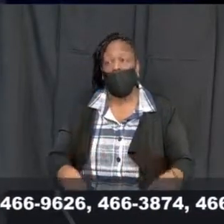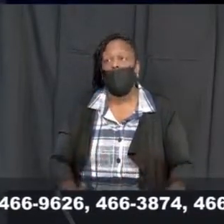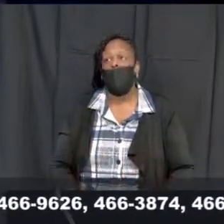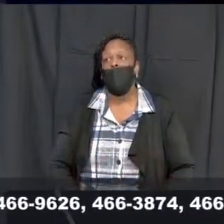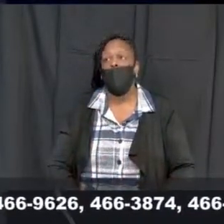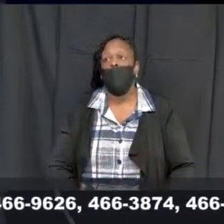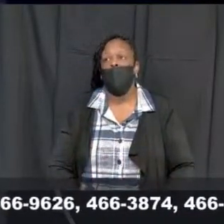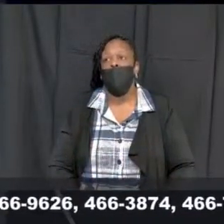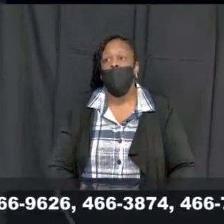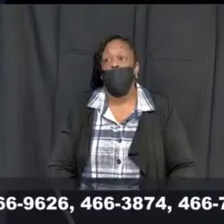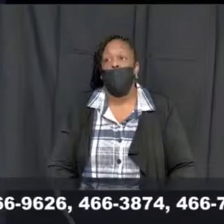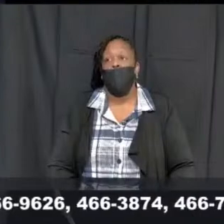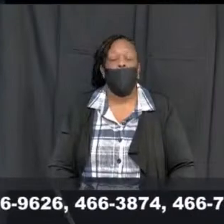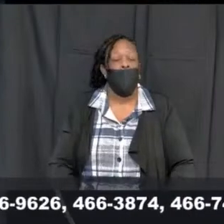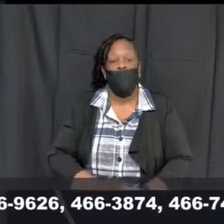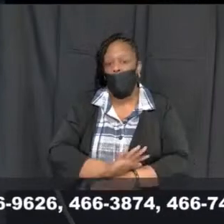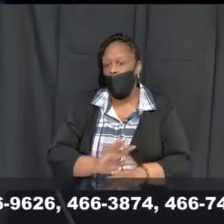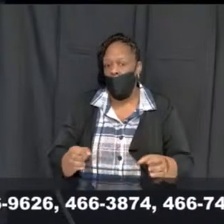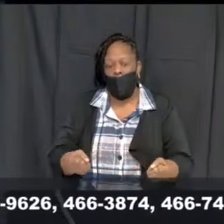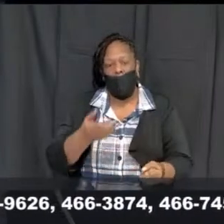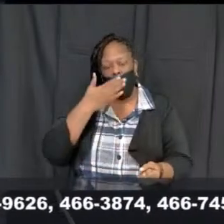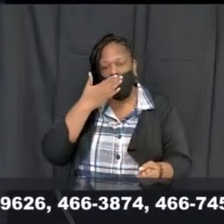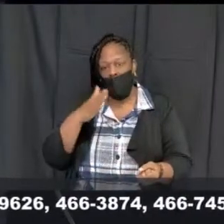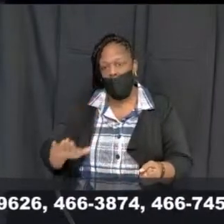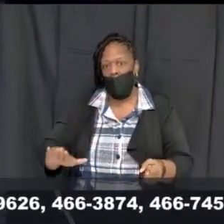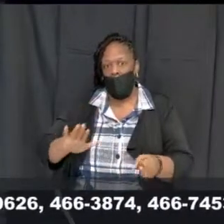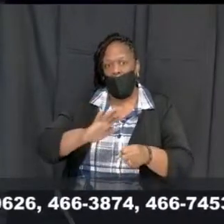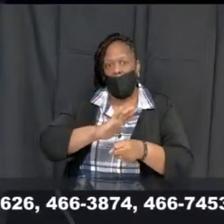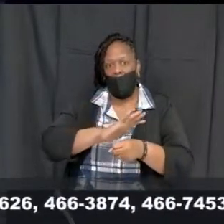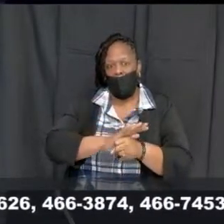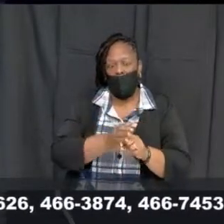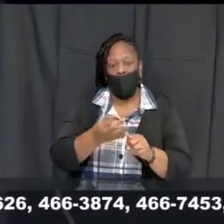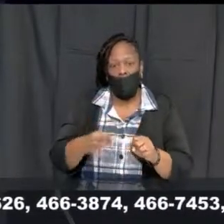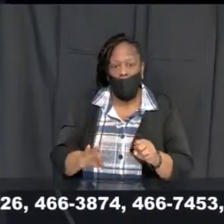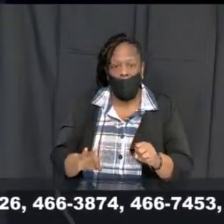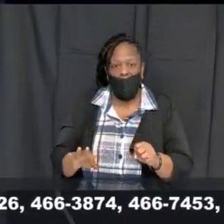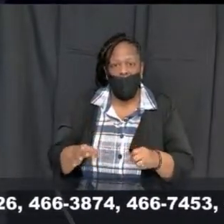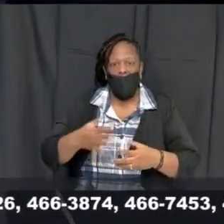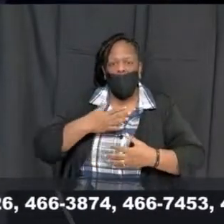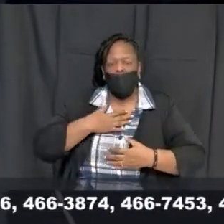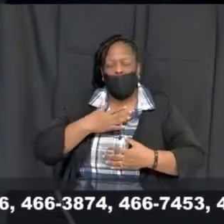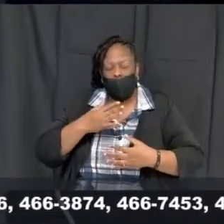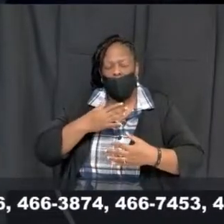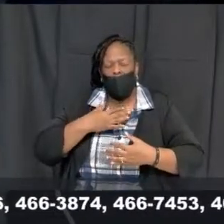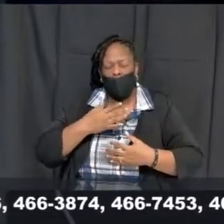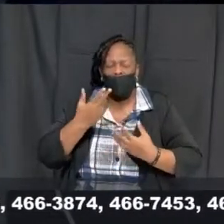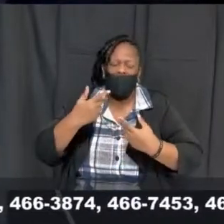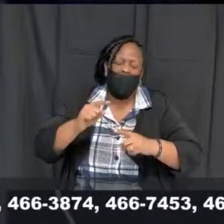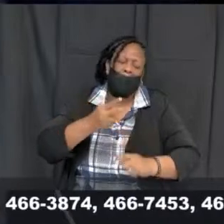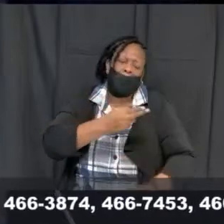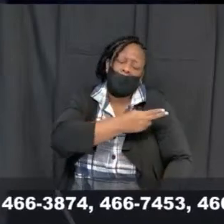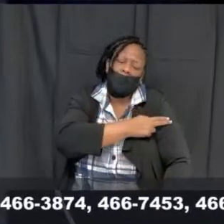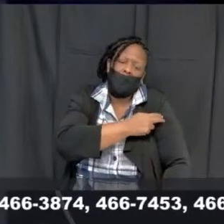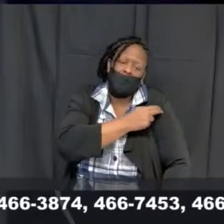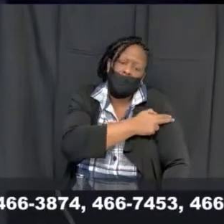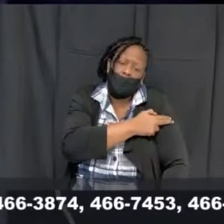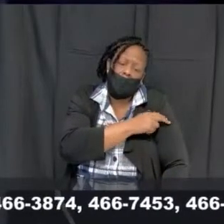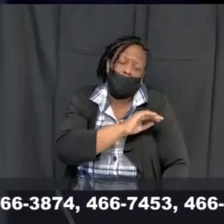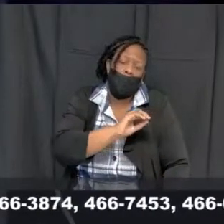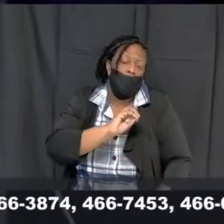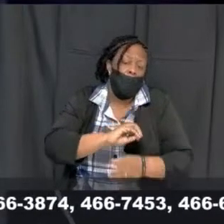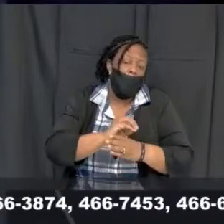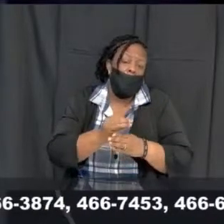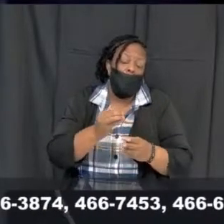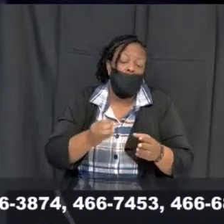preventing people from getting severe COVID-19 disease. There is a growing body of evidence that suggests that